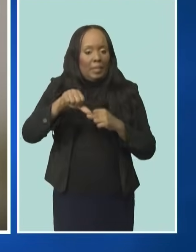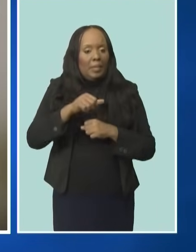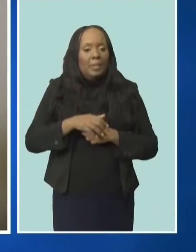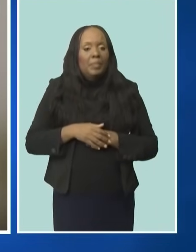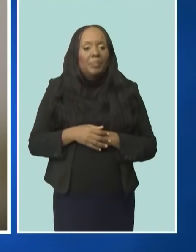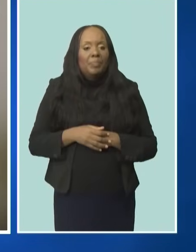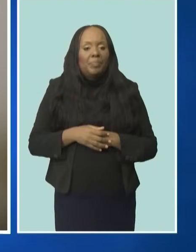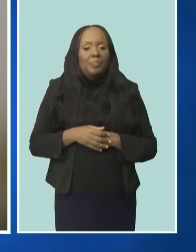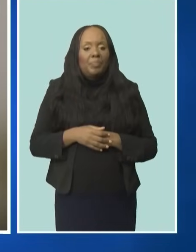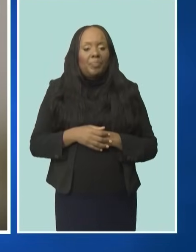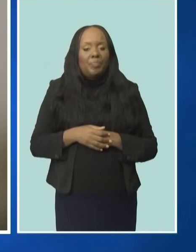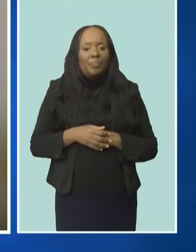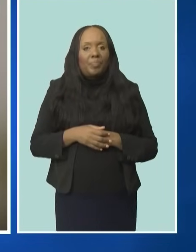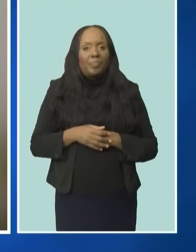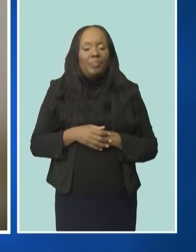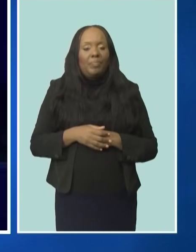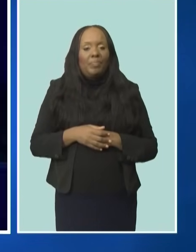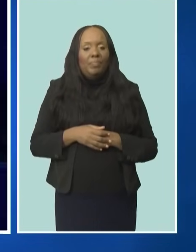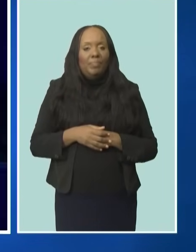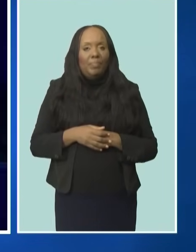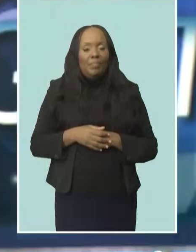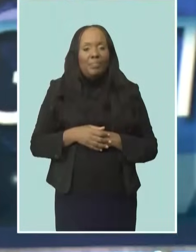Report.